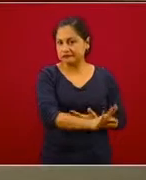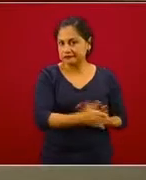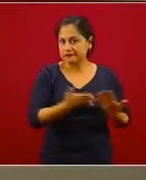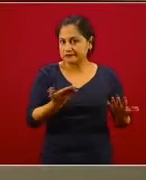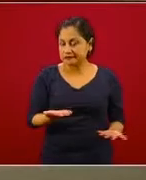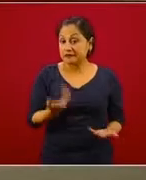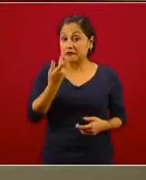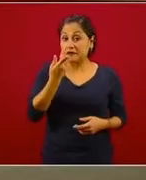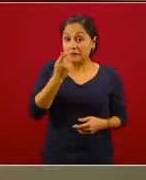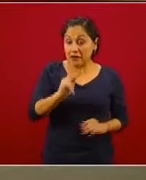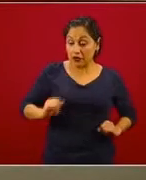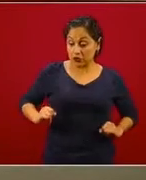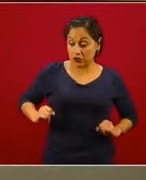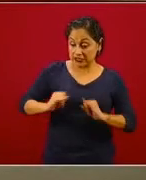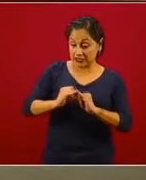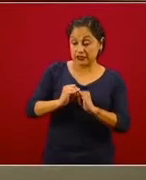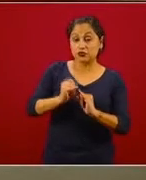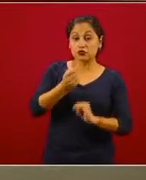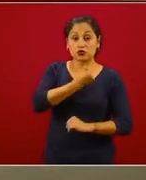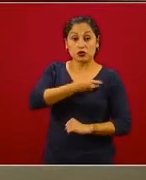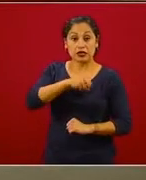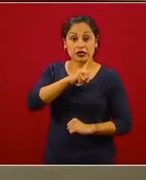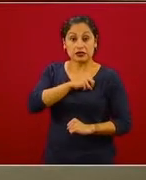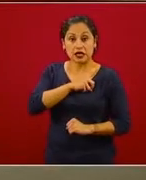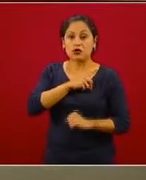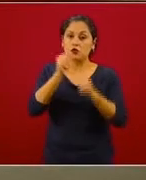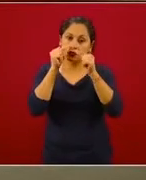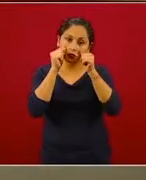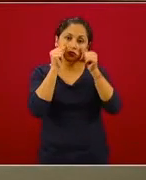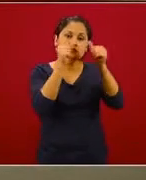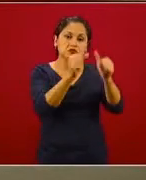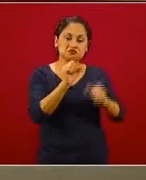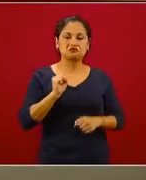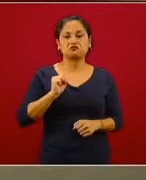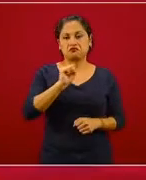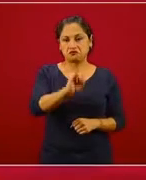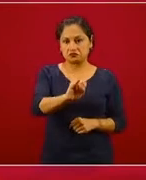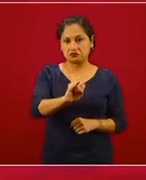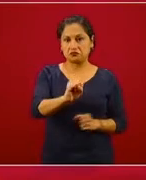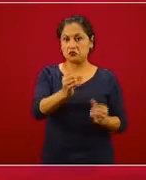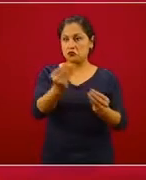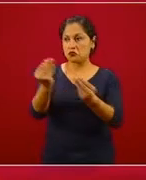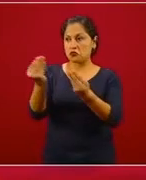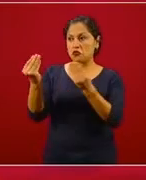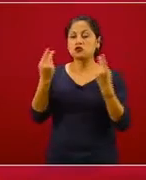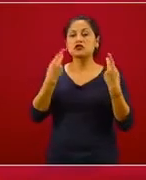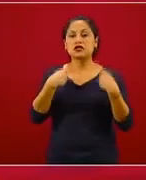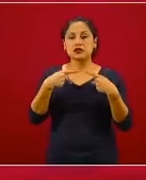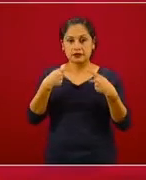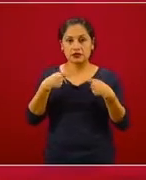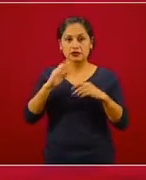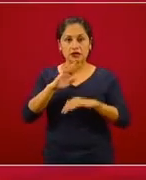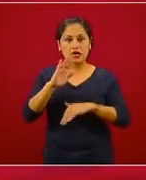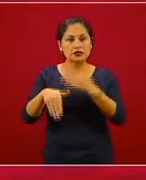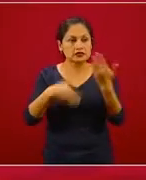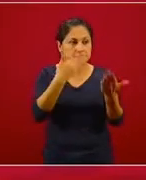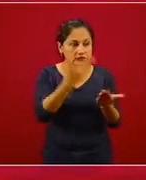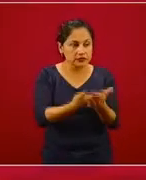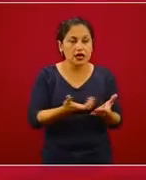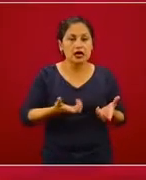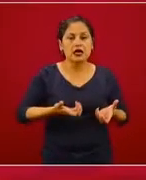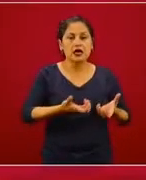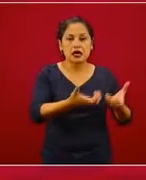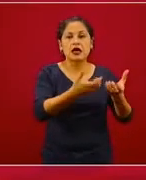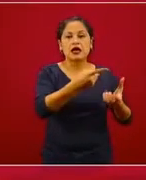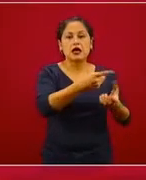health-wise, and these are rejected people in a lot of senses. And unfortunately, for the health institutions,